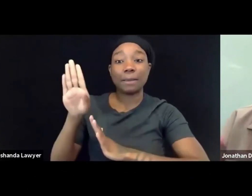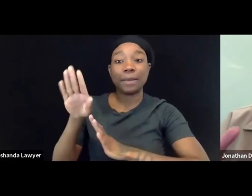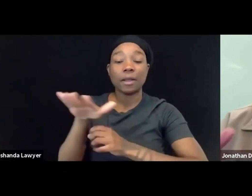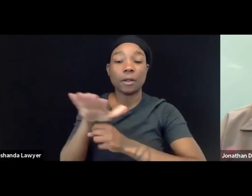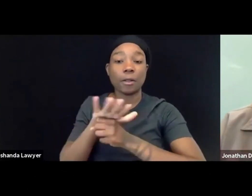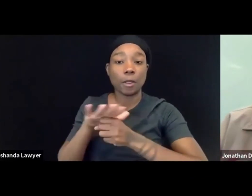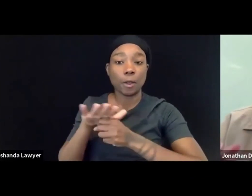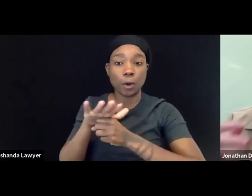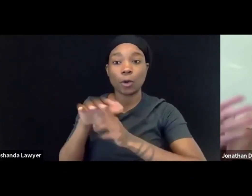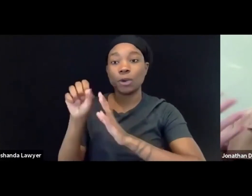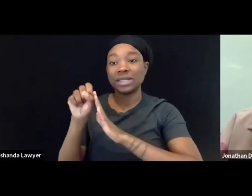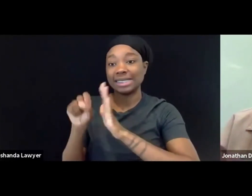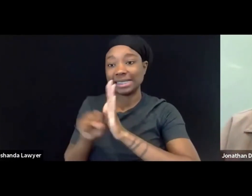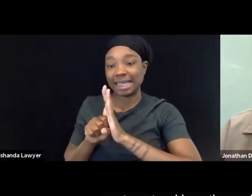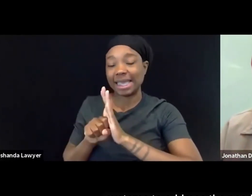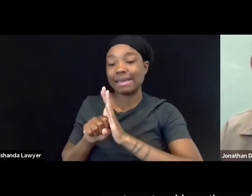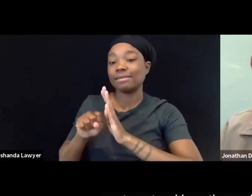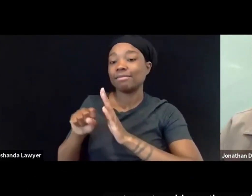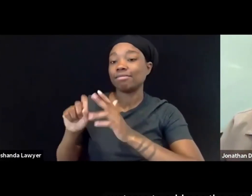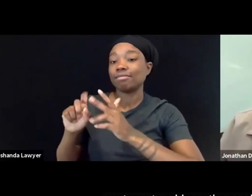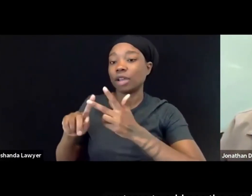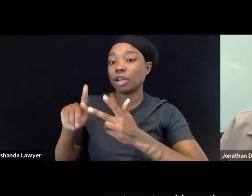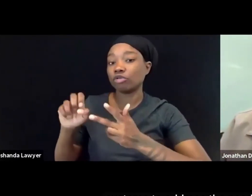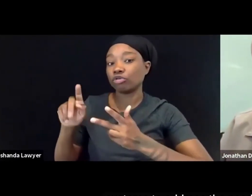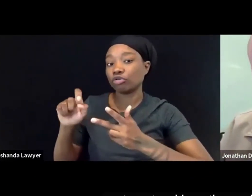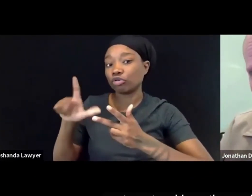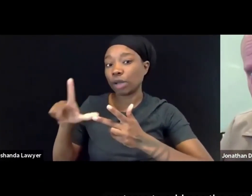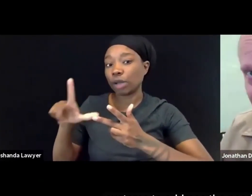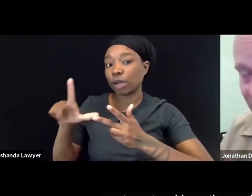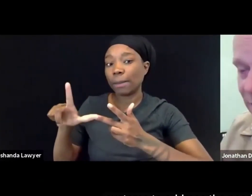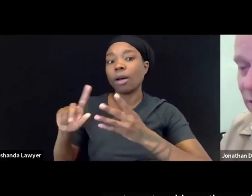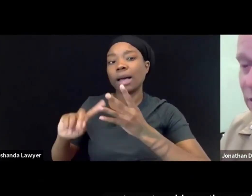tribal and territorial governments, and also healthcare systems